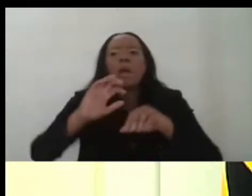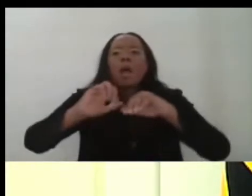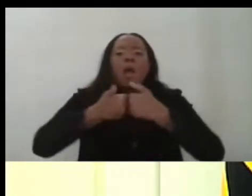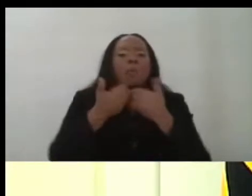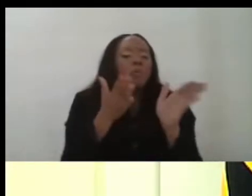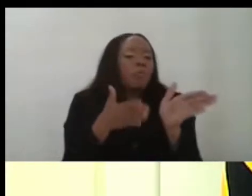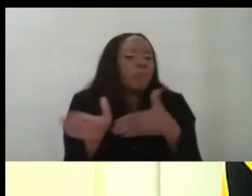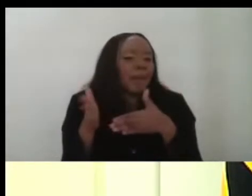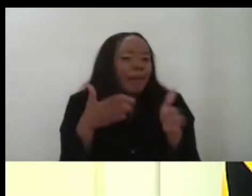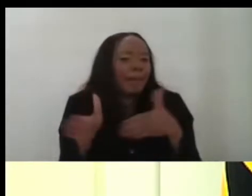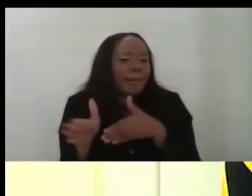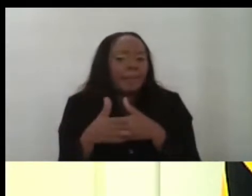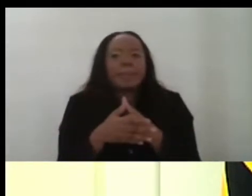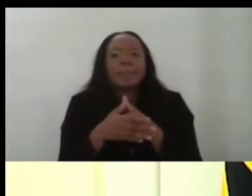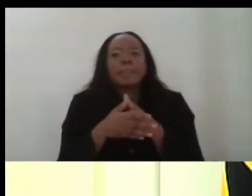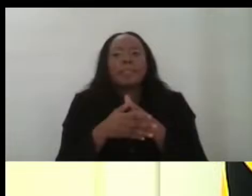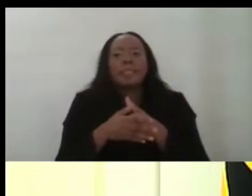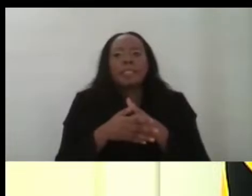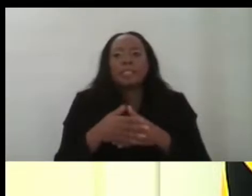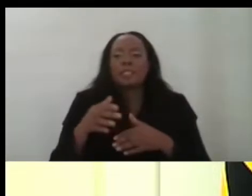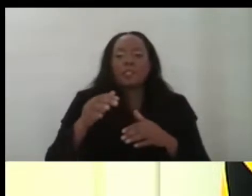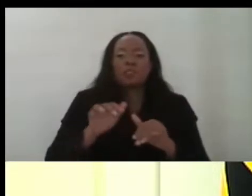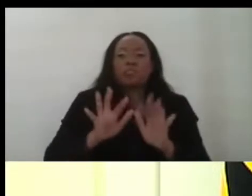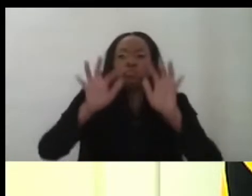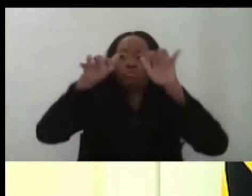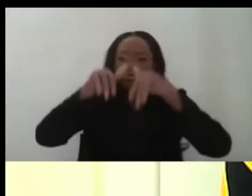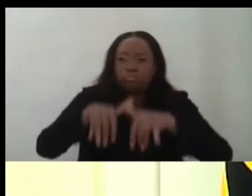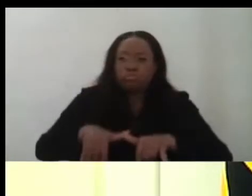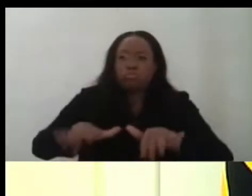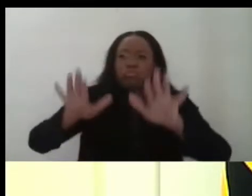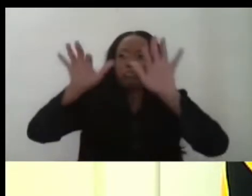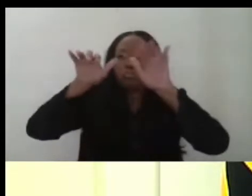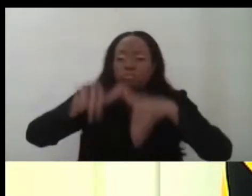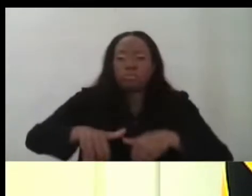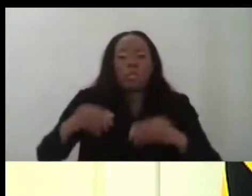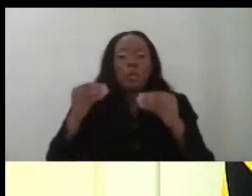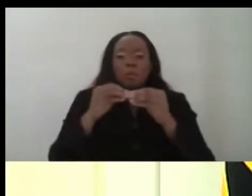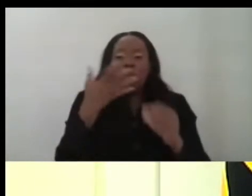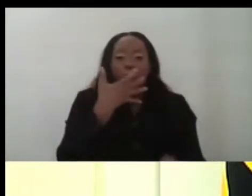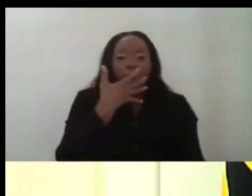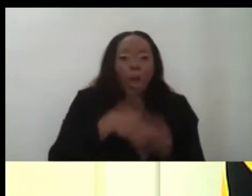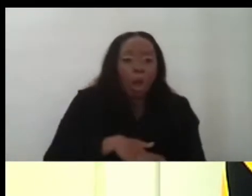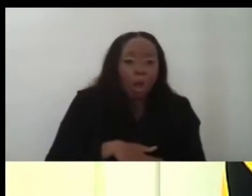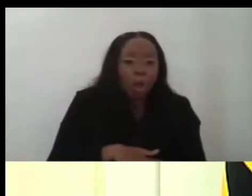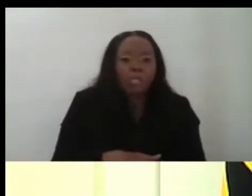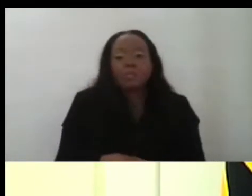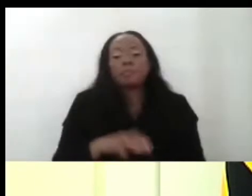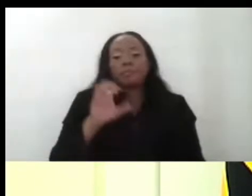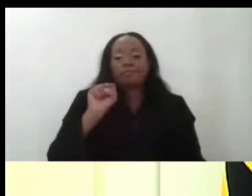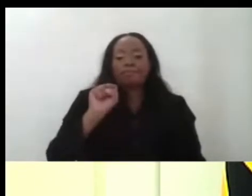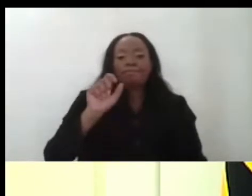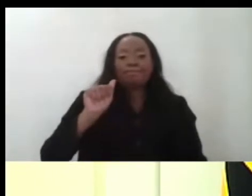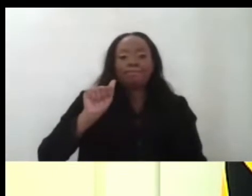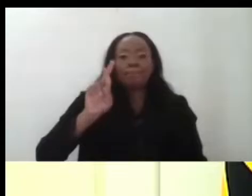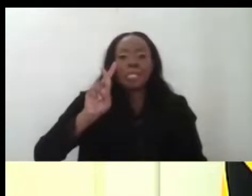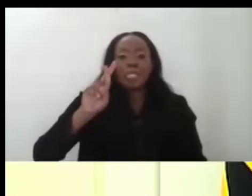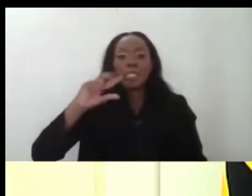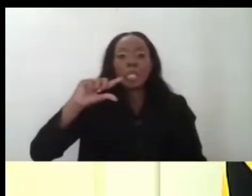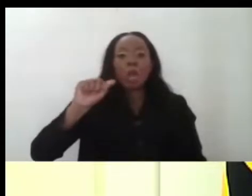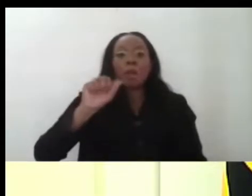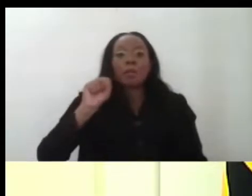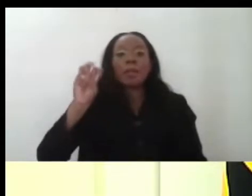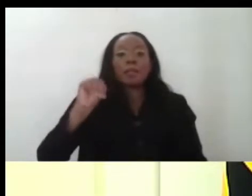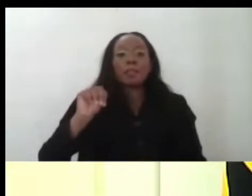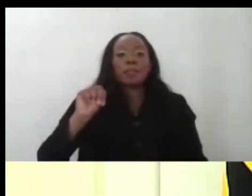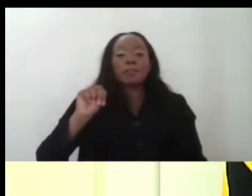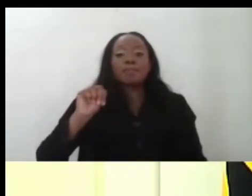rising sea levels, increased intensity of storms, more intense heat, sargassum seaweed, and drought, all brought on by